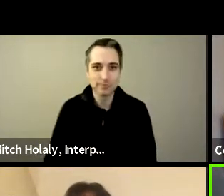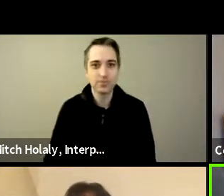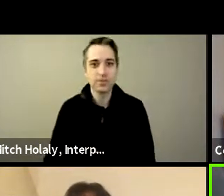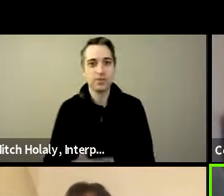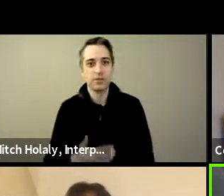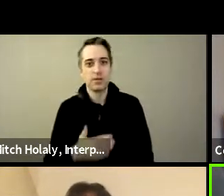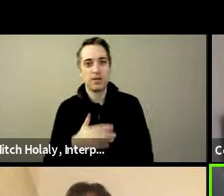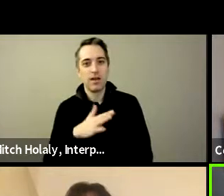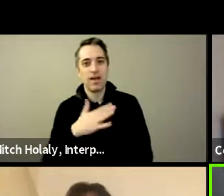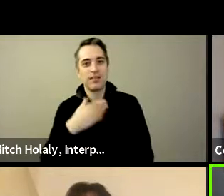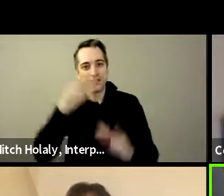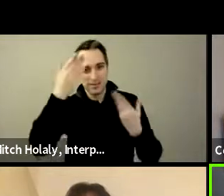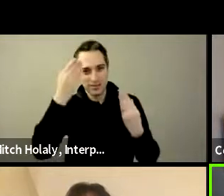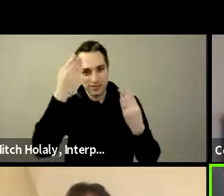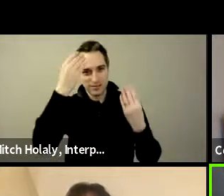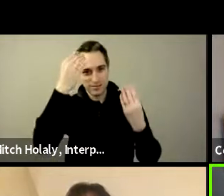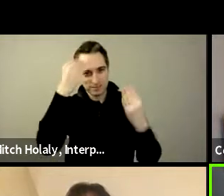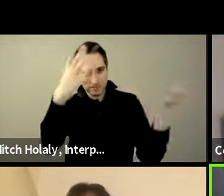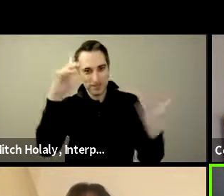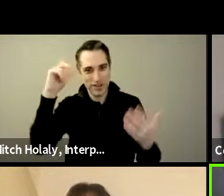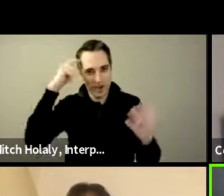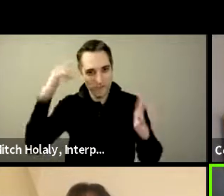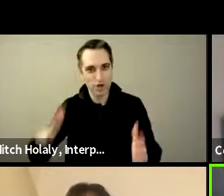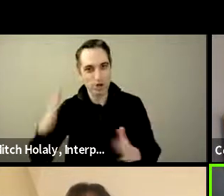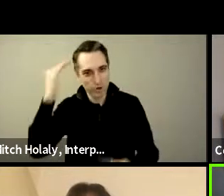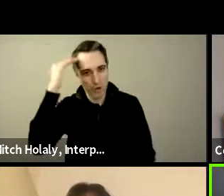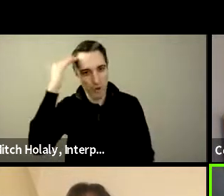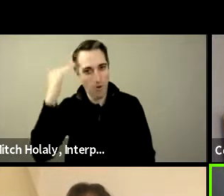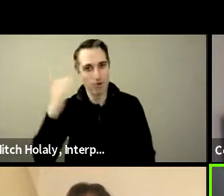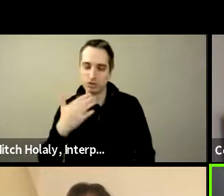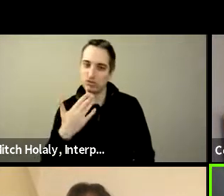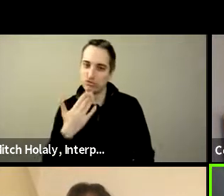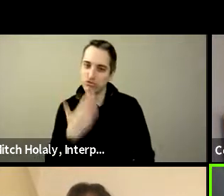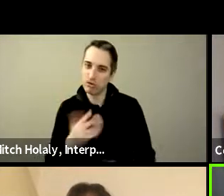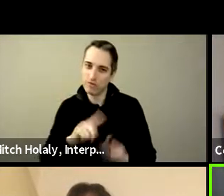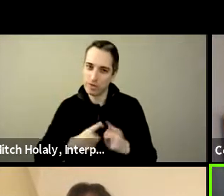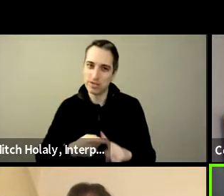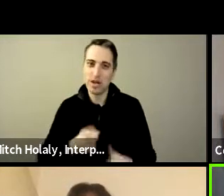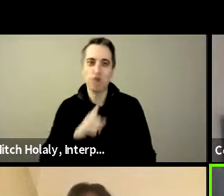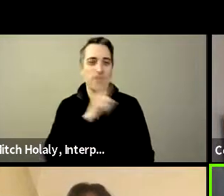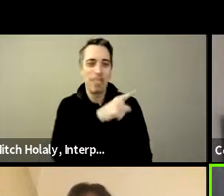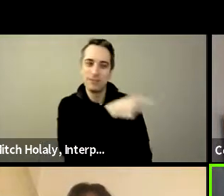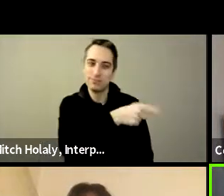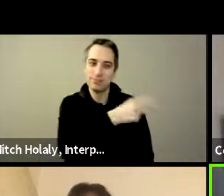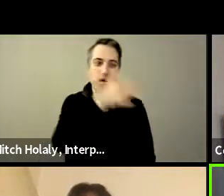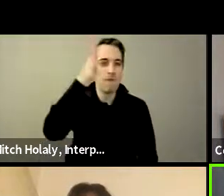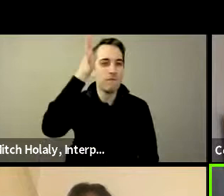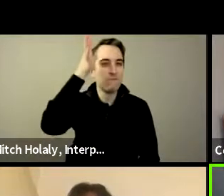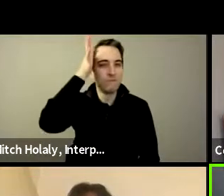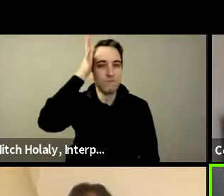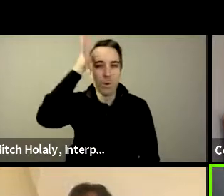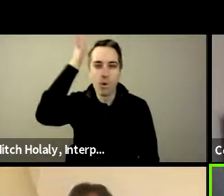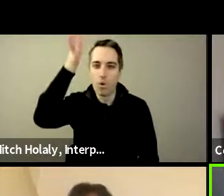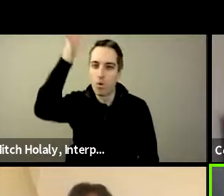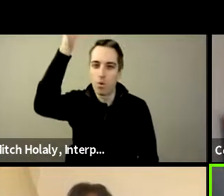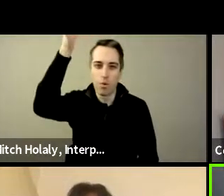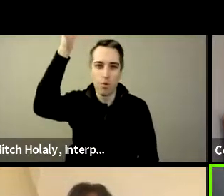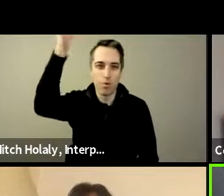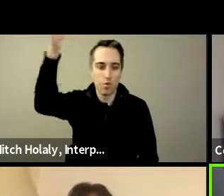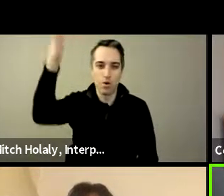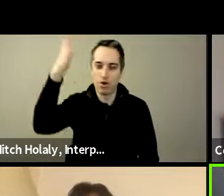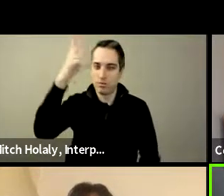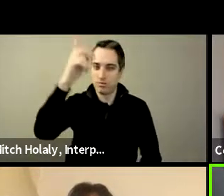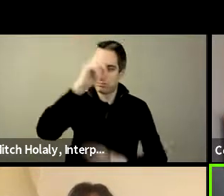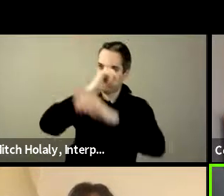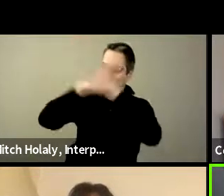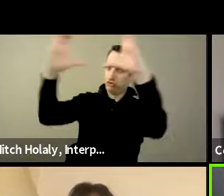she's a good friend. Kudos on being forward thinking on making that move, because that has made the